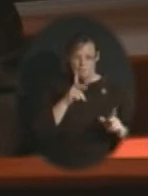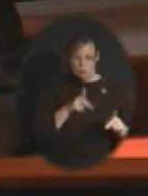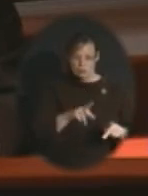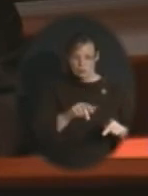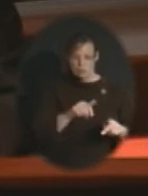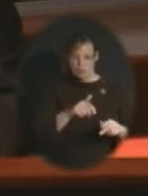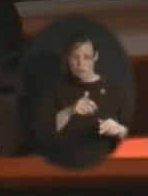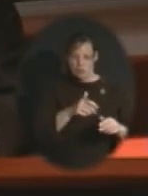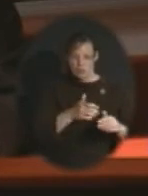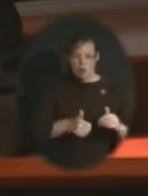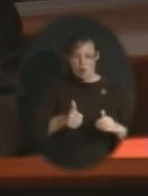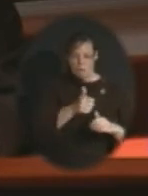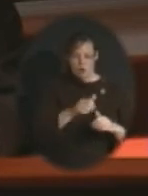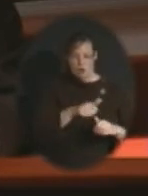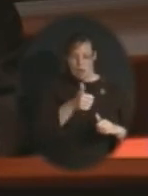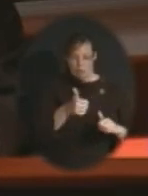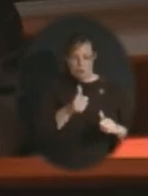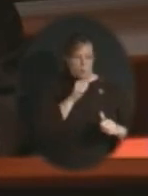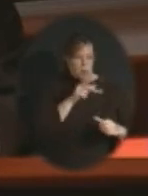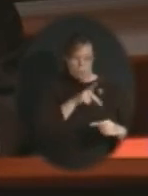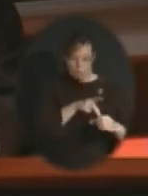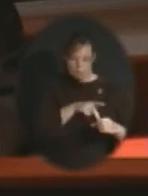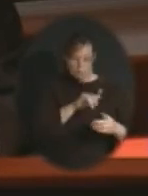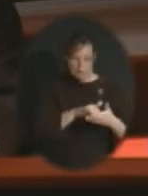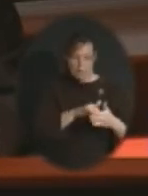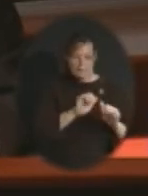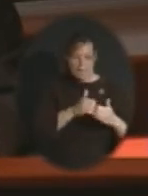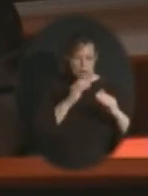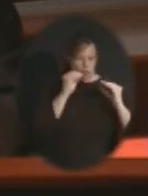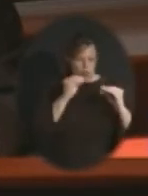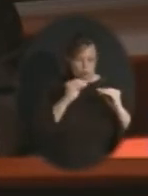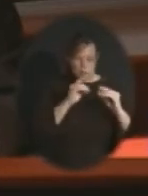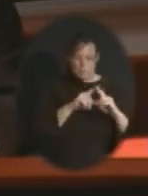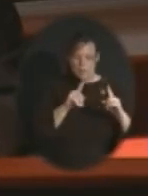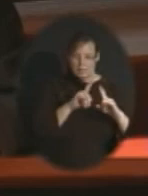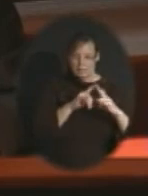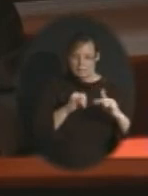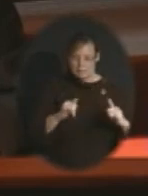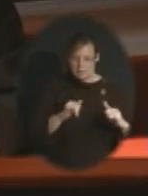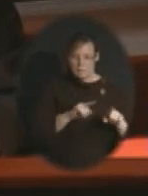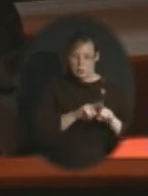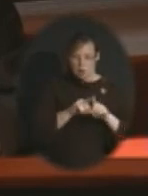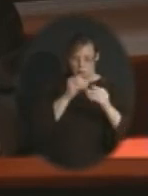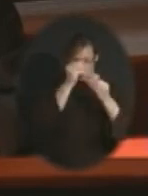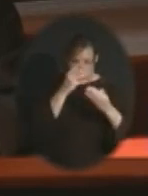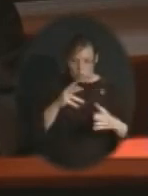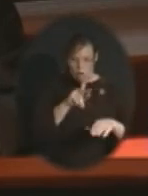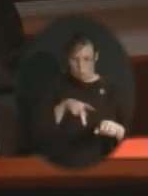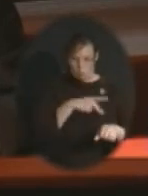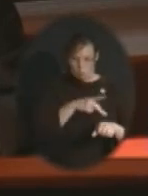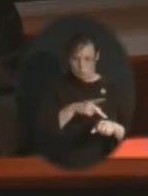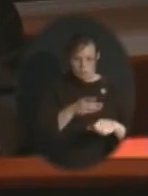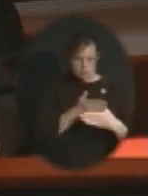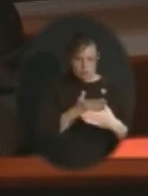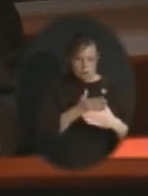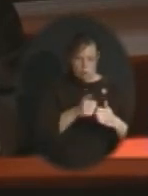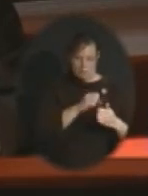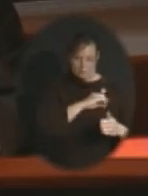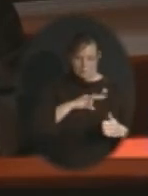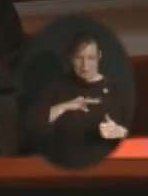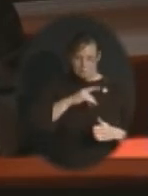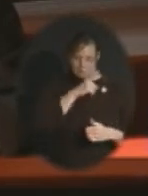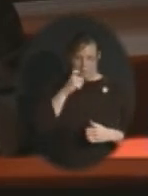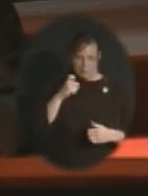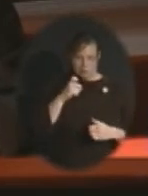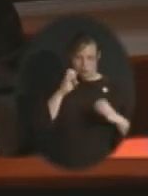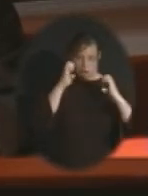do not participate in that. That's the way they are instructed. Now, at the same time, we also tell principals, and they share with staff, that just because they